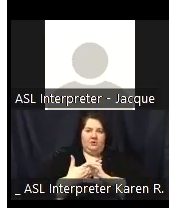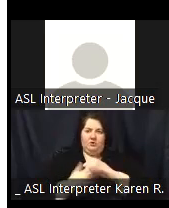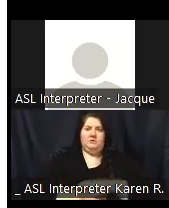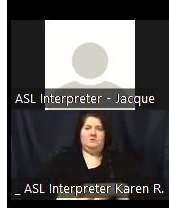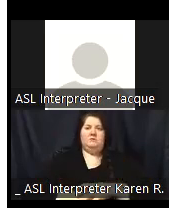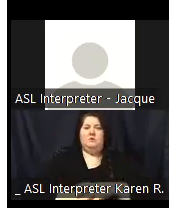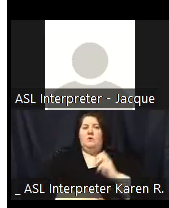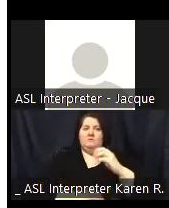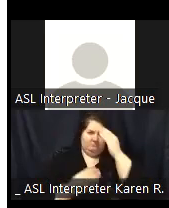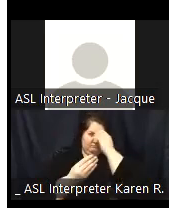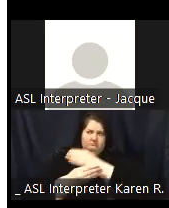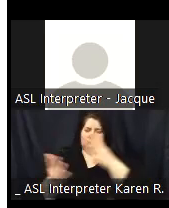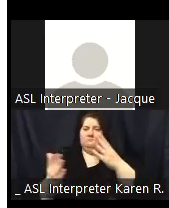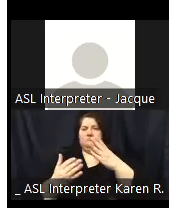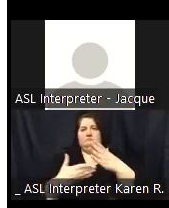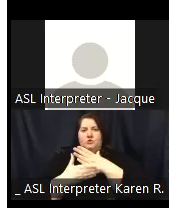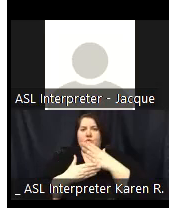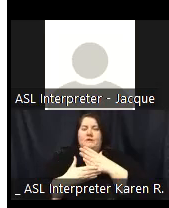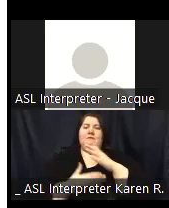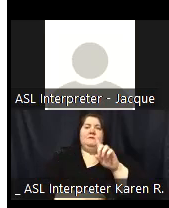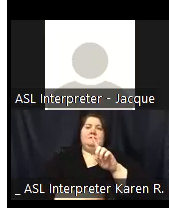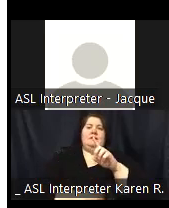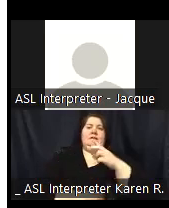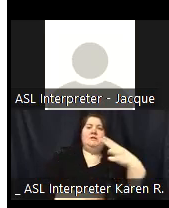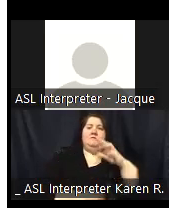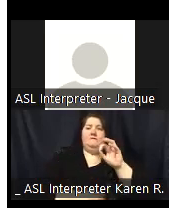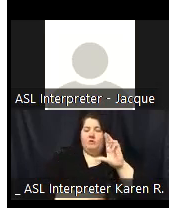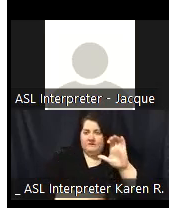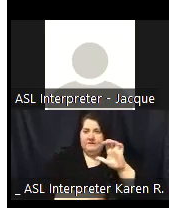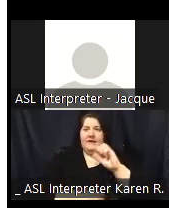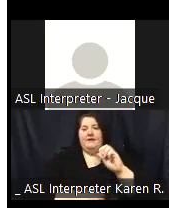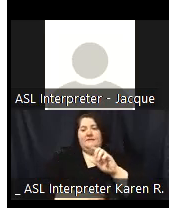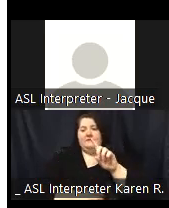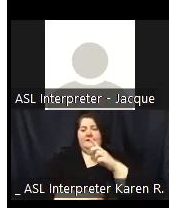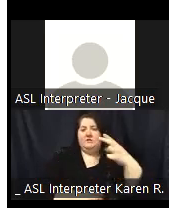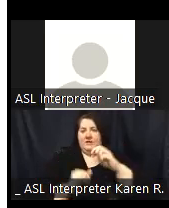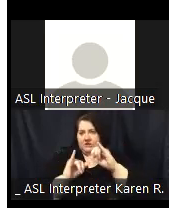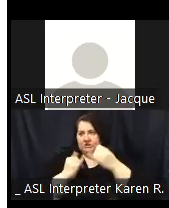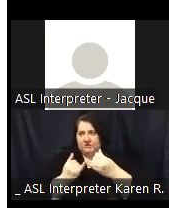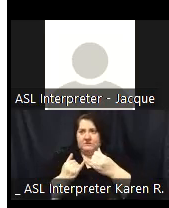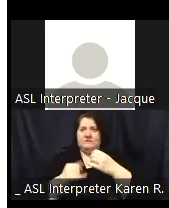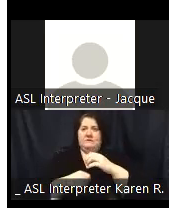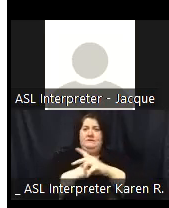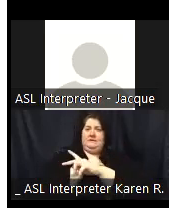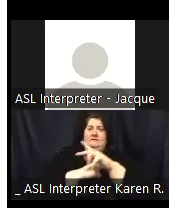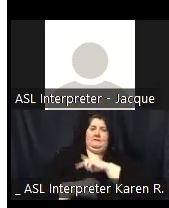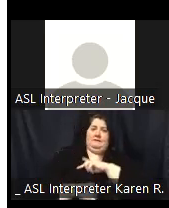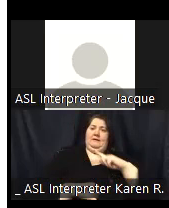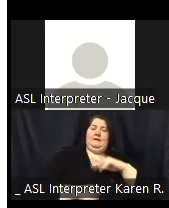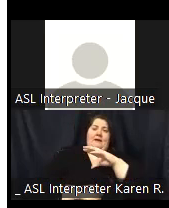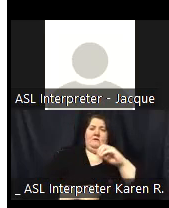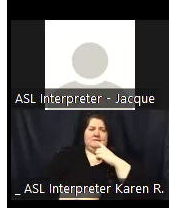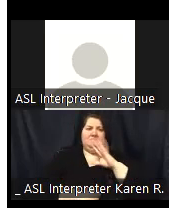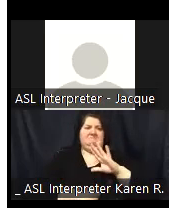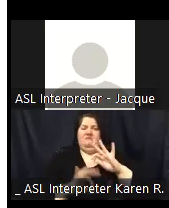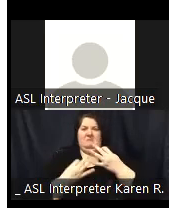be communication between the DHH FRC and the DHH agencies in King County letting us know the family didn't